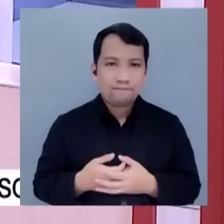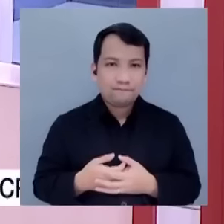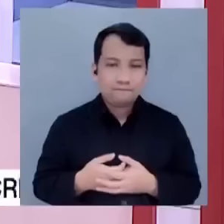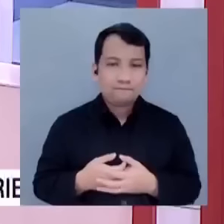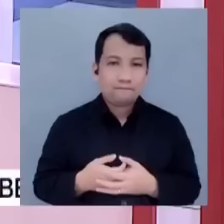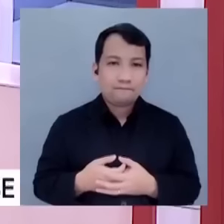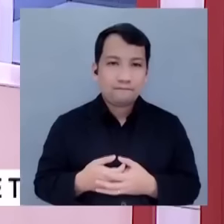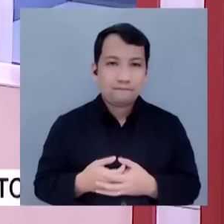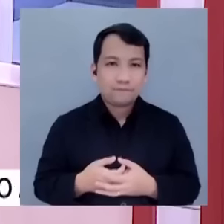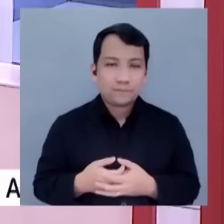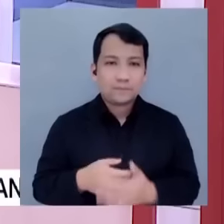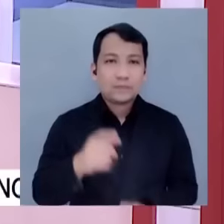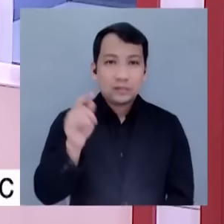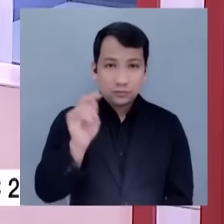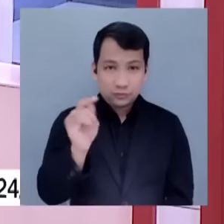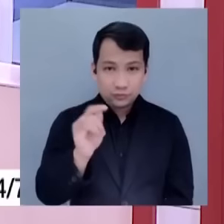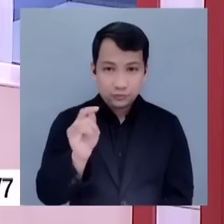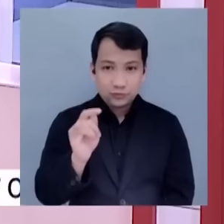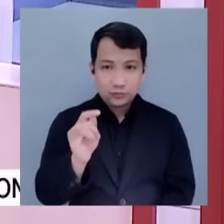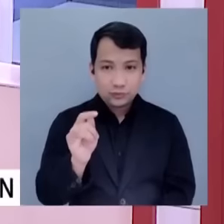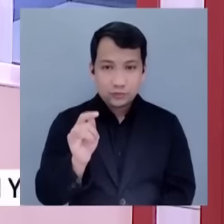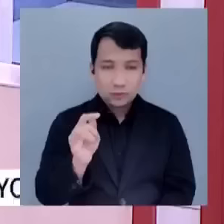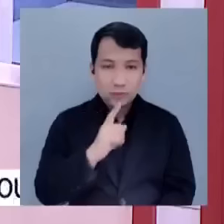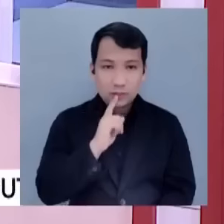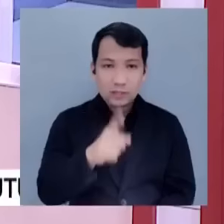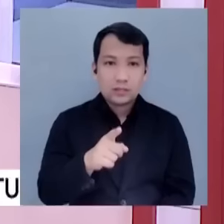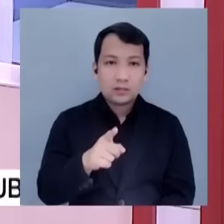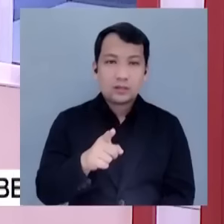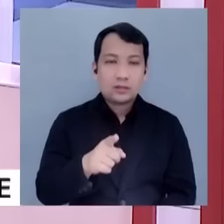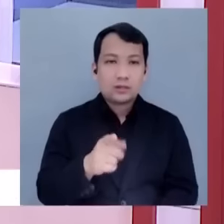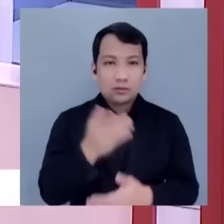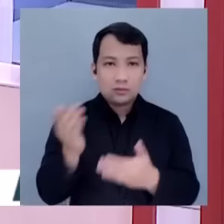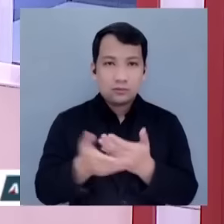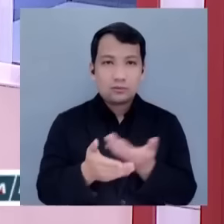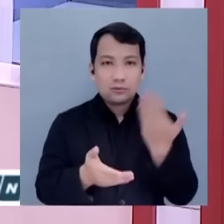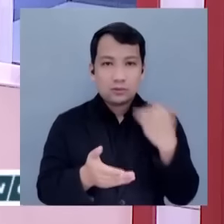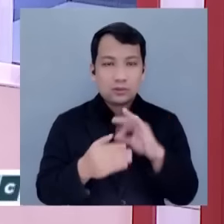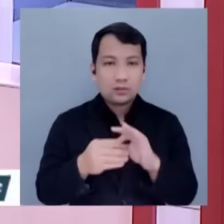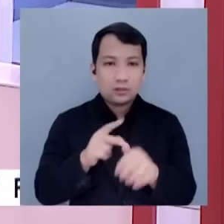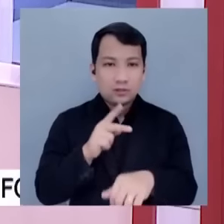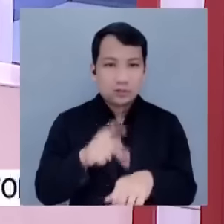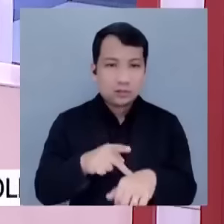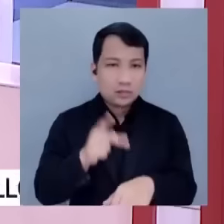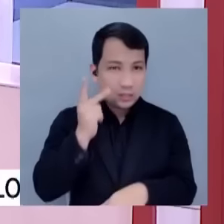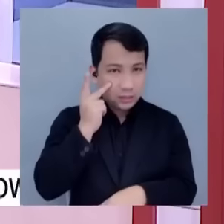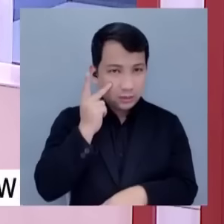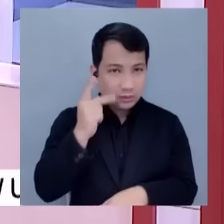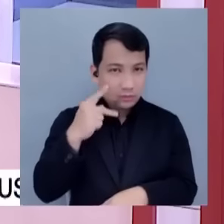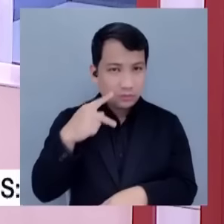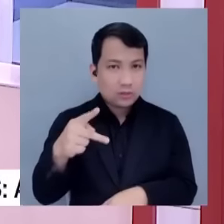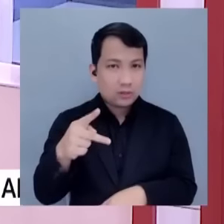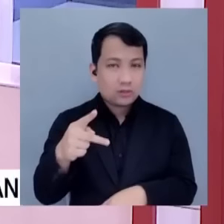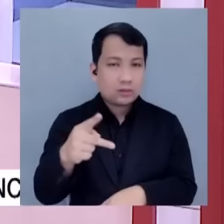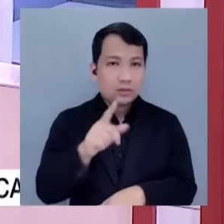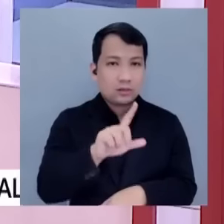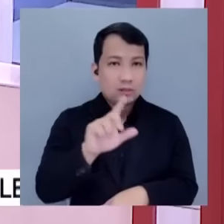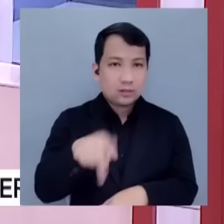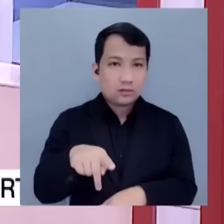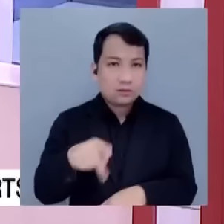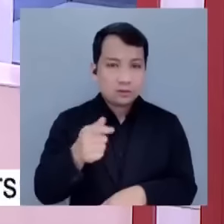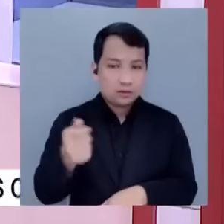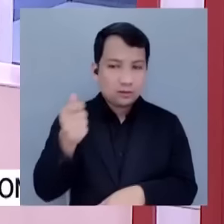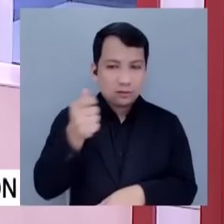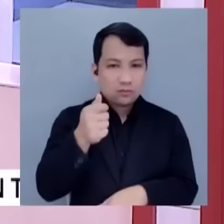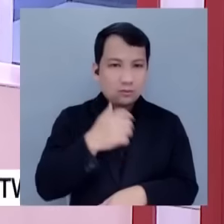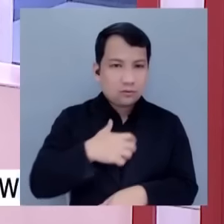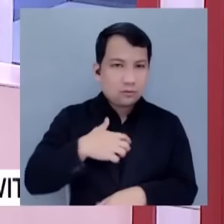A YouTuber sued for cyber libel by former Philippine Senator Kiko Pangilinan. The Liberal Party chairman also filed a complaint